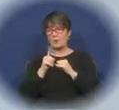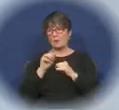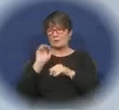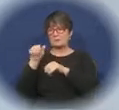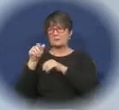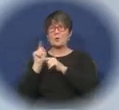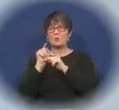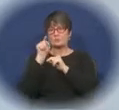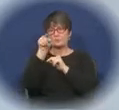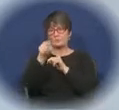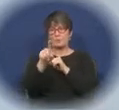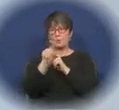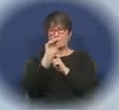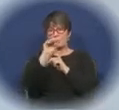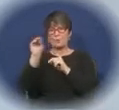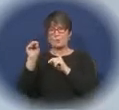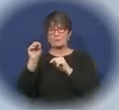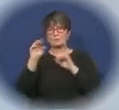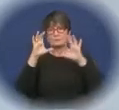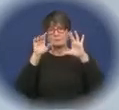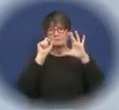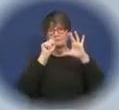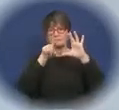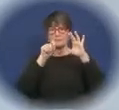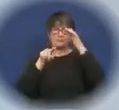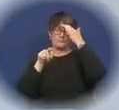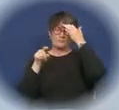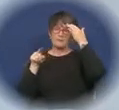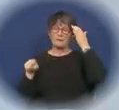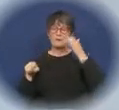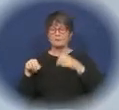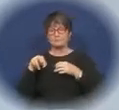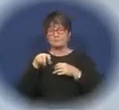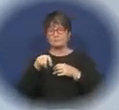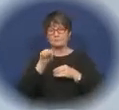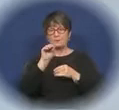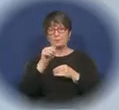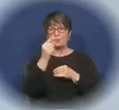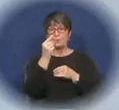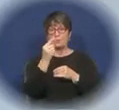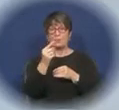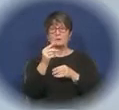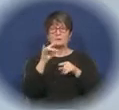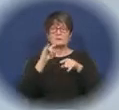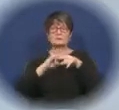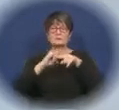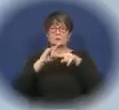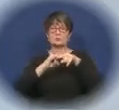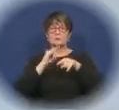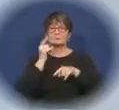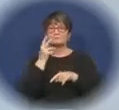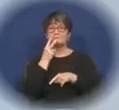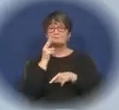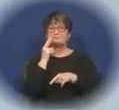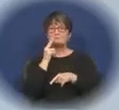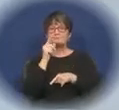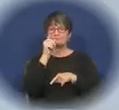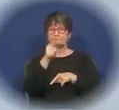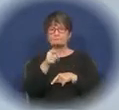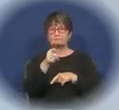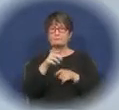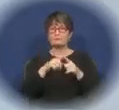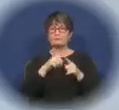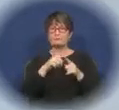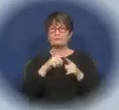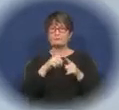targets. And there, instead of a target, he places a single cigarette. Then the commander